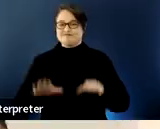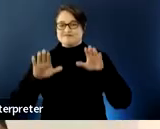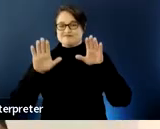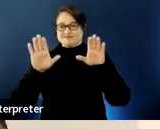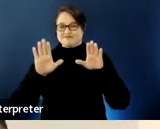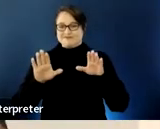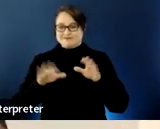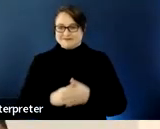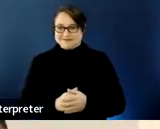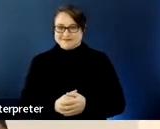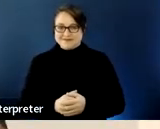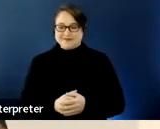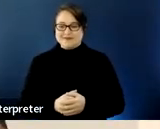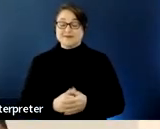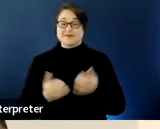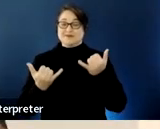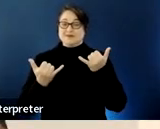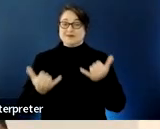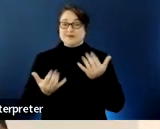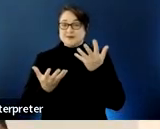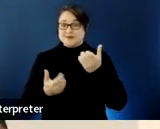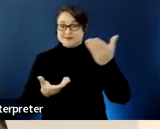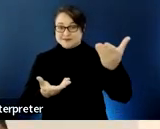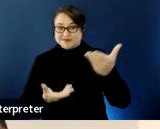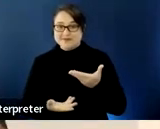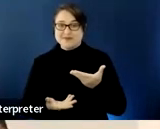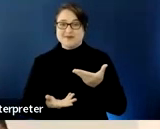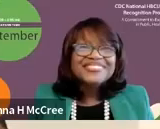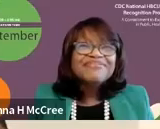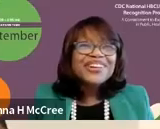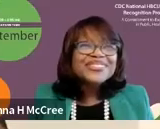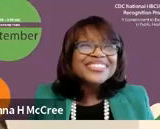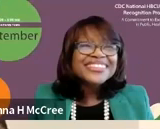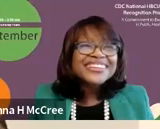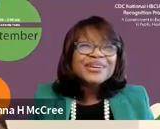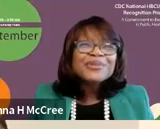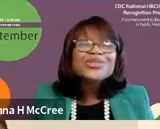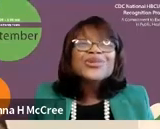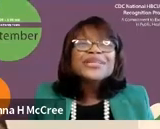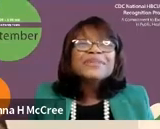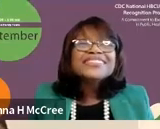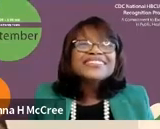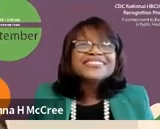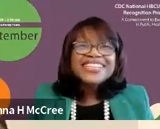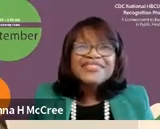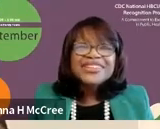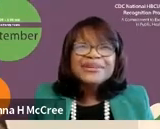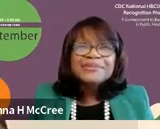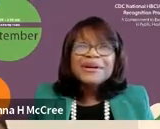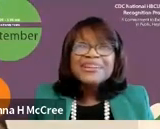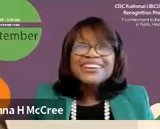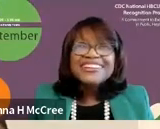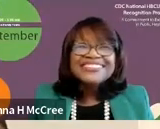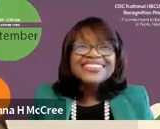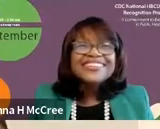Next slide, please. And now I'd like to introduce our esteemed panel. First, we're joined by Dr. David